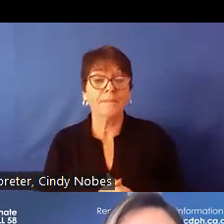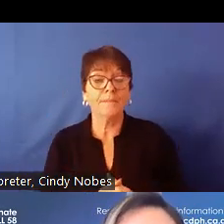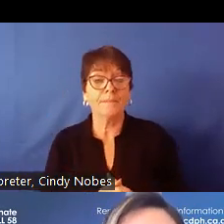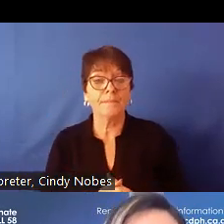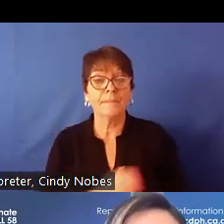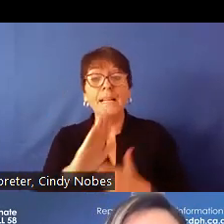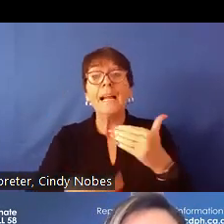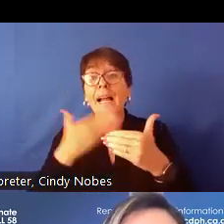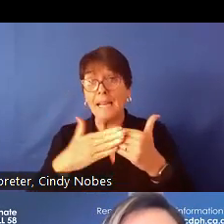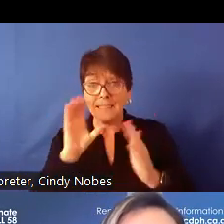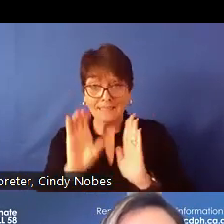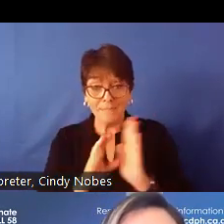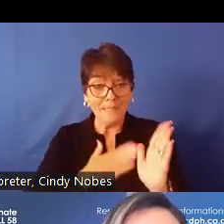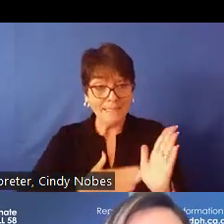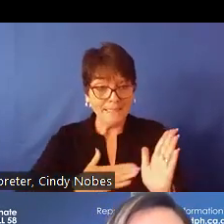Next slide, please.